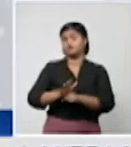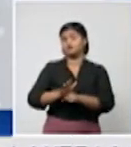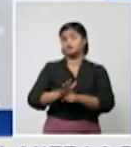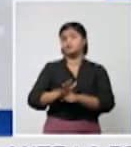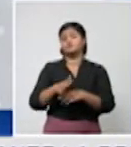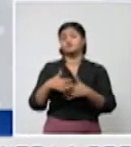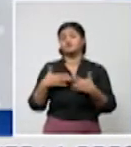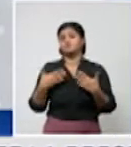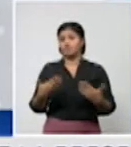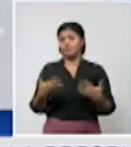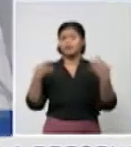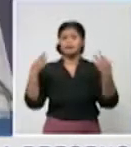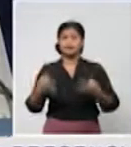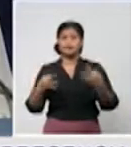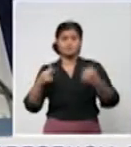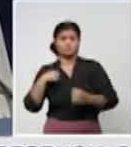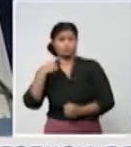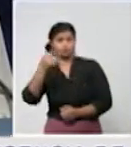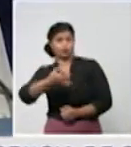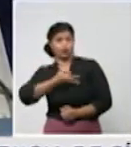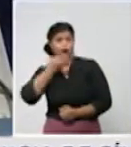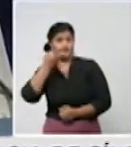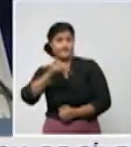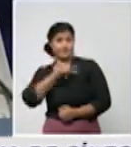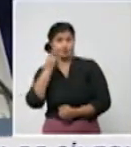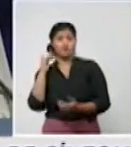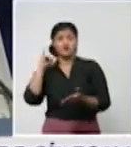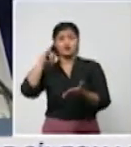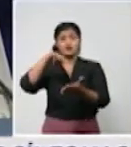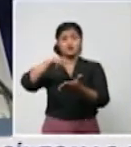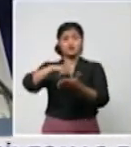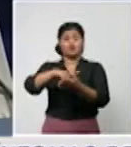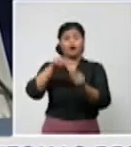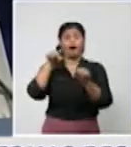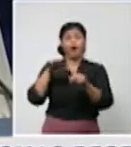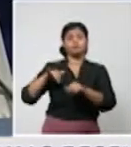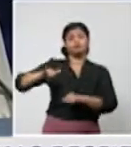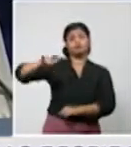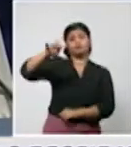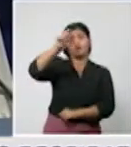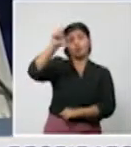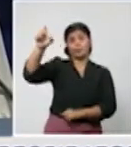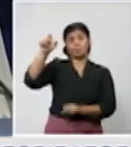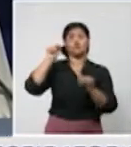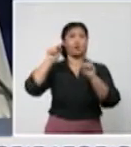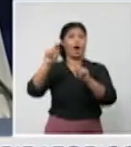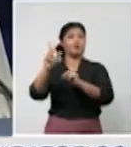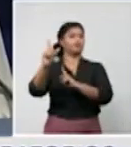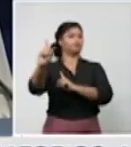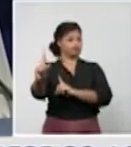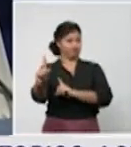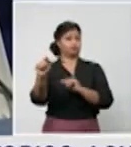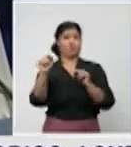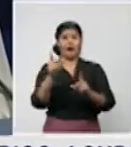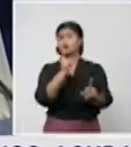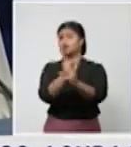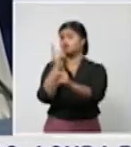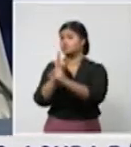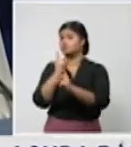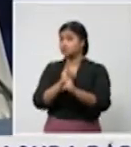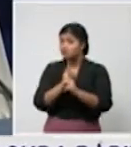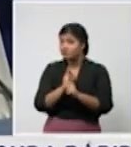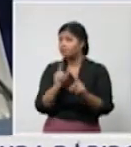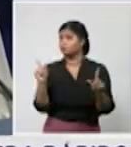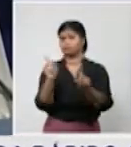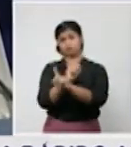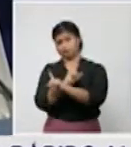country once they are admitted to the isolation center. This gives place to another question we've been asked. Why do these